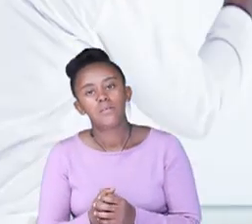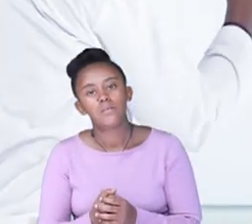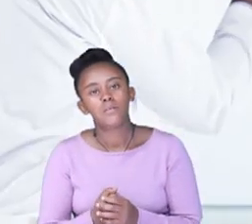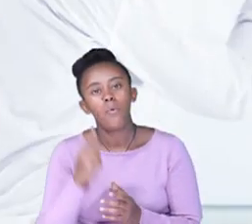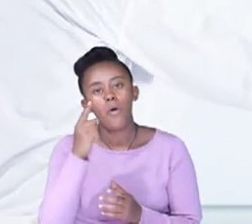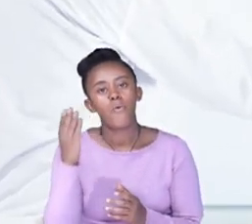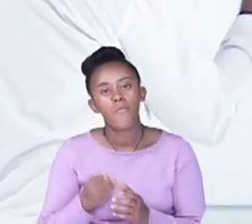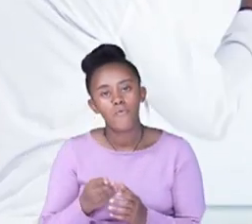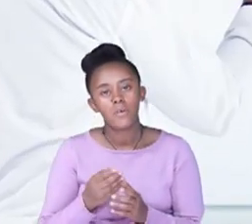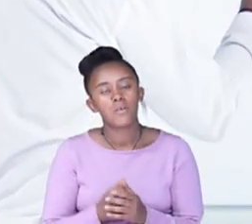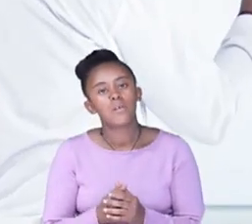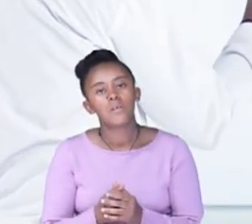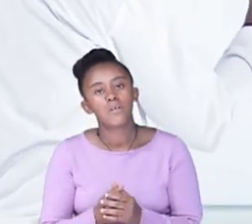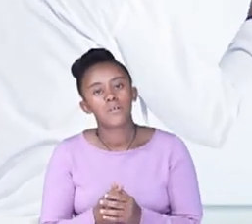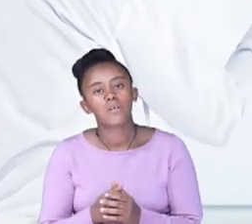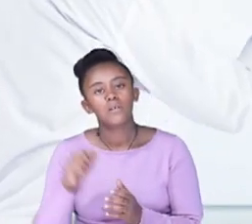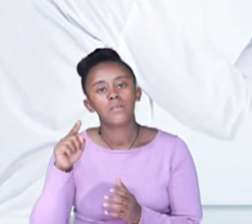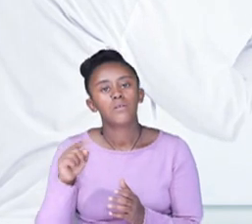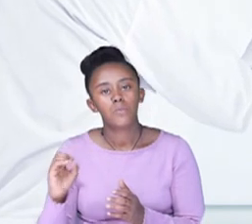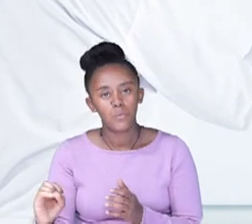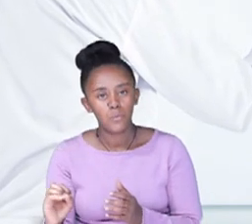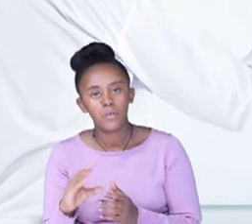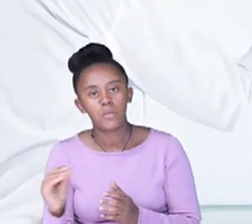1 over root of E naught